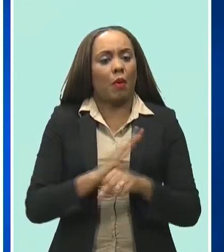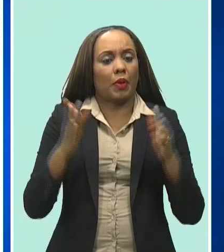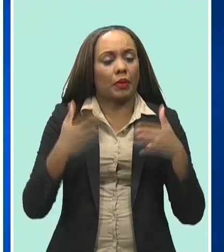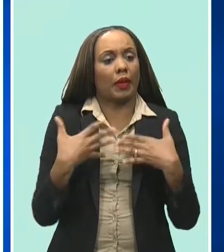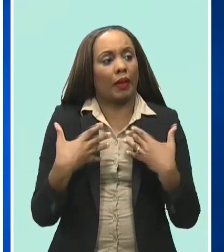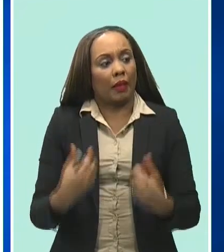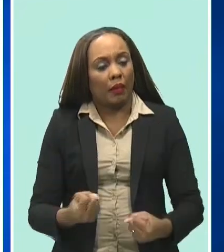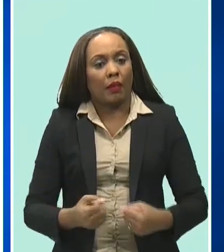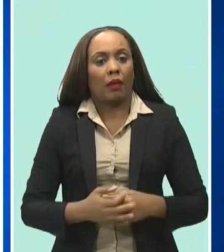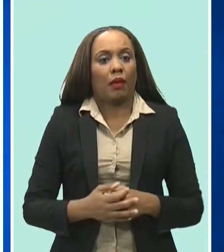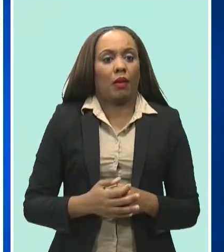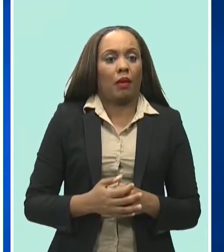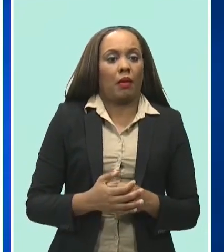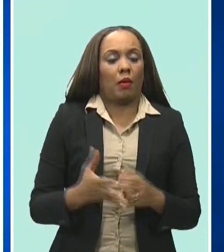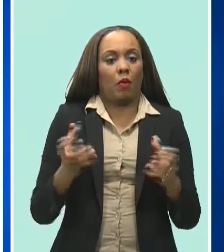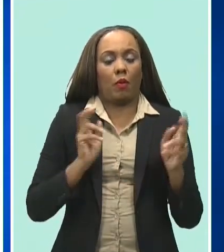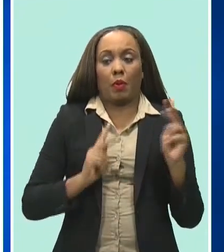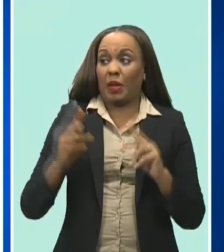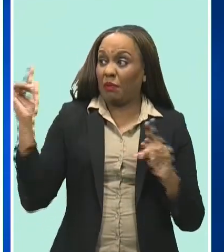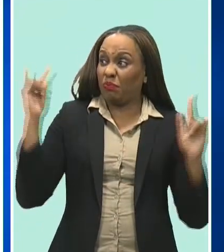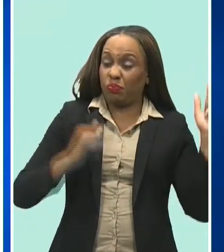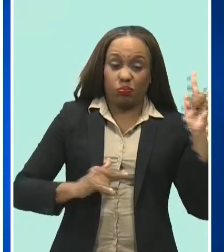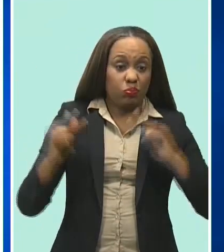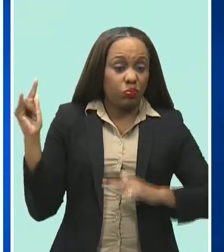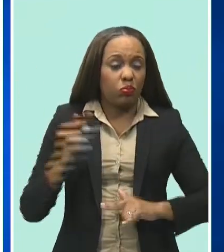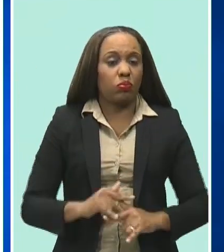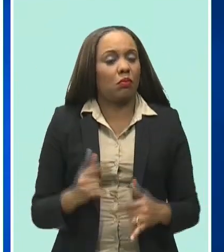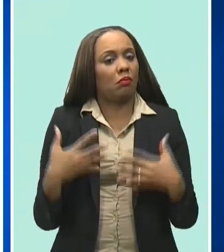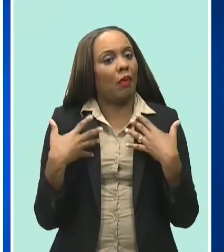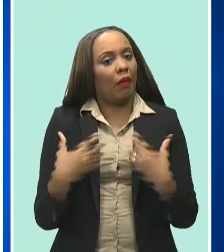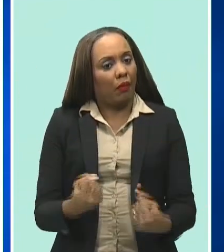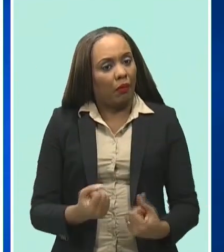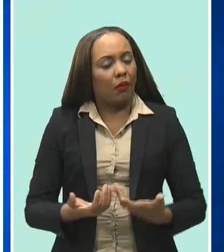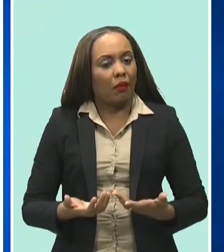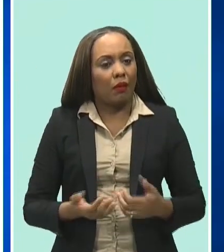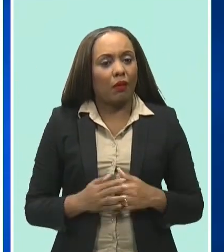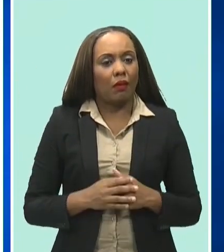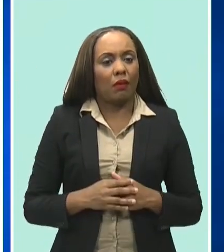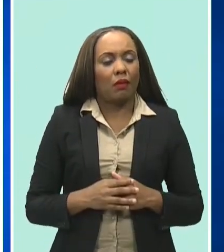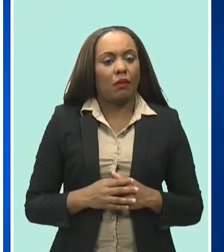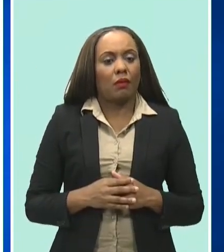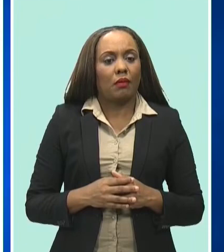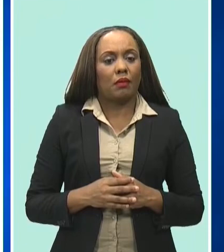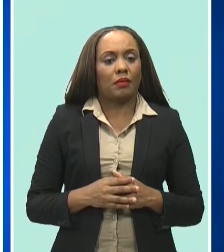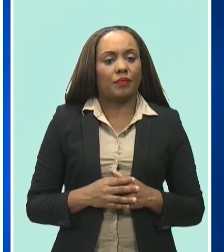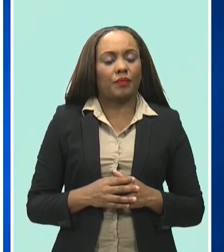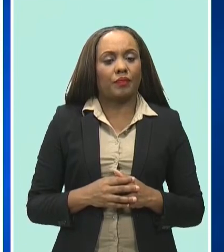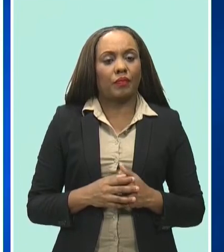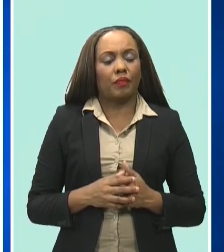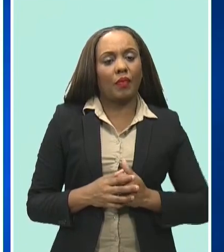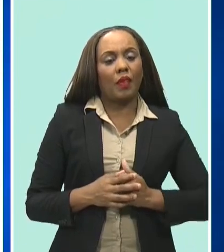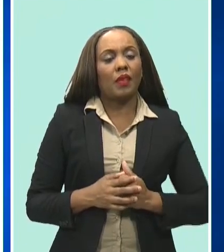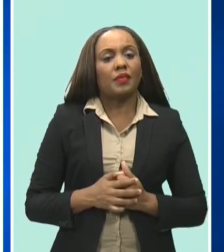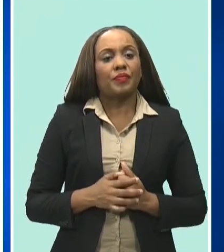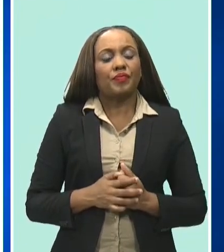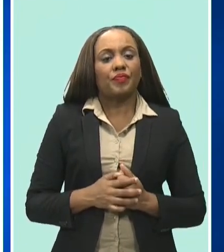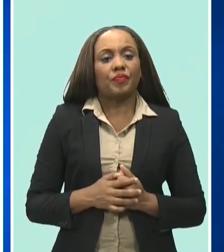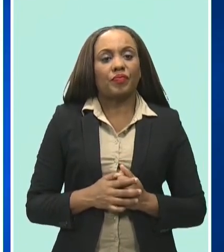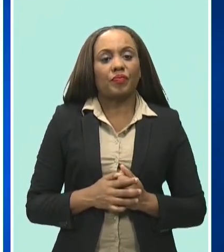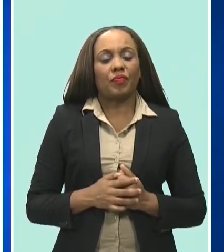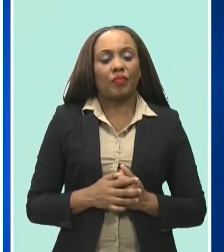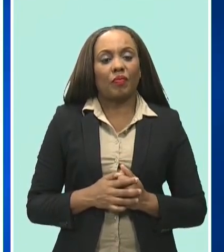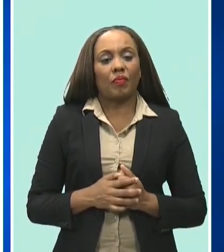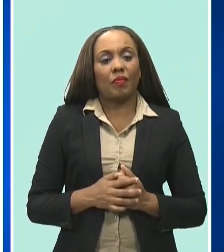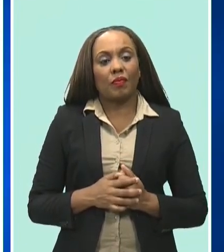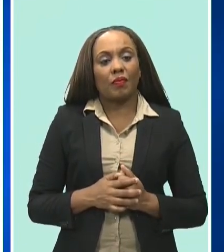interest of the health of those who come to visit with us or to reside temporarily here, and in the interest of having the country